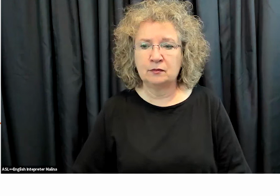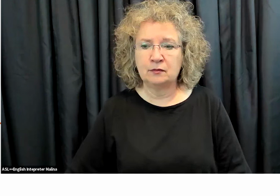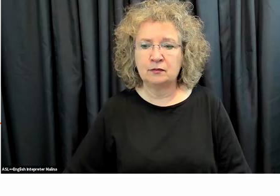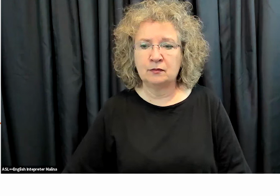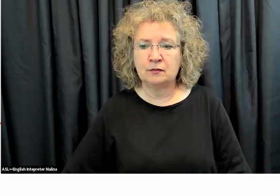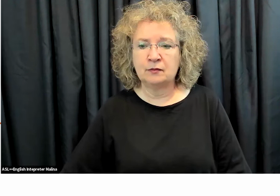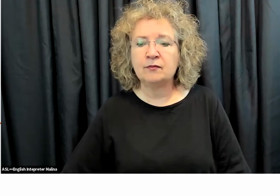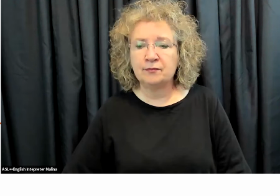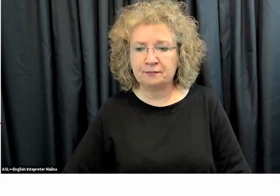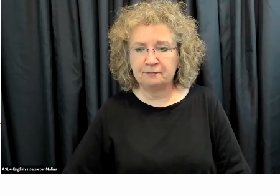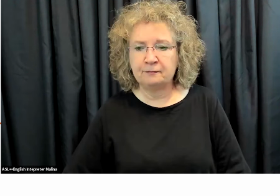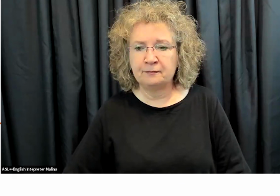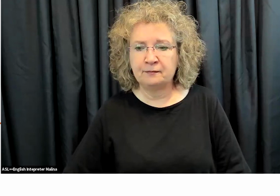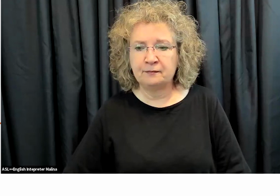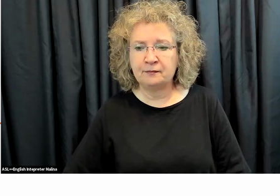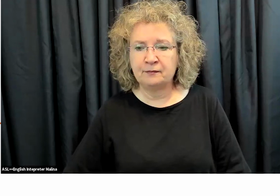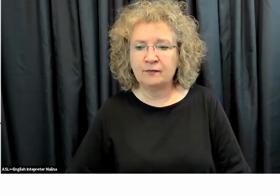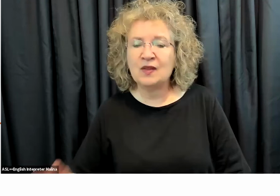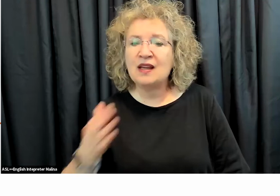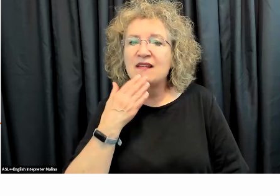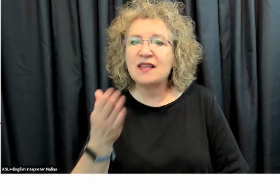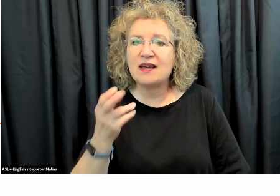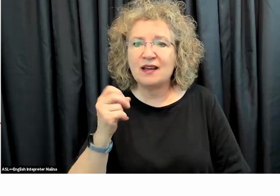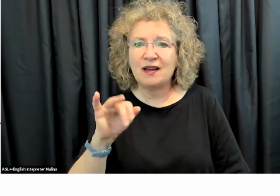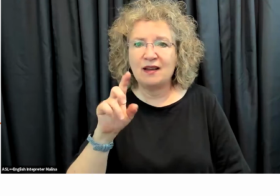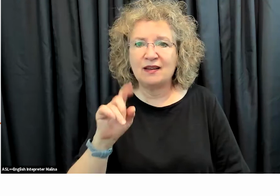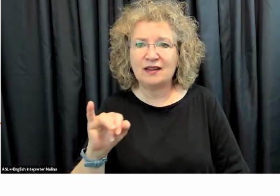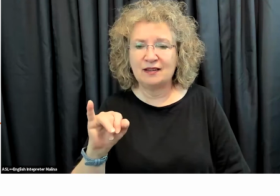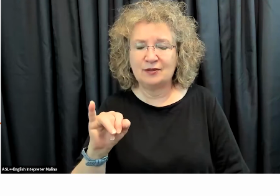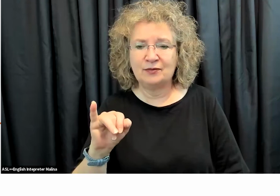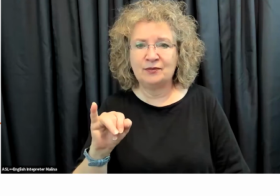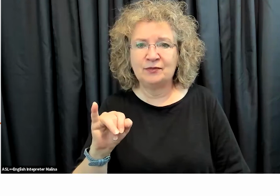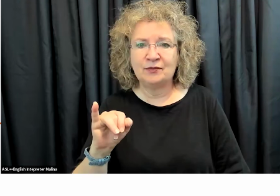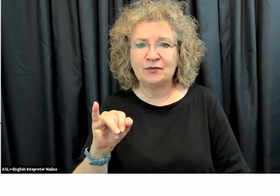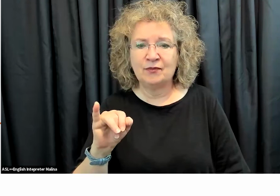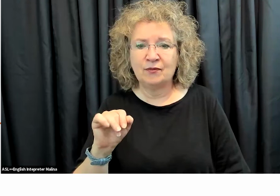Thank you, Heidi. And you can go ahead, Amy.